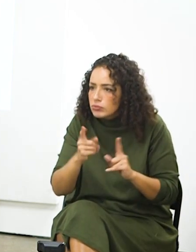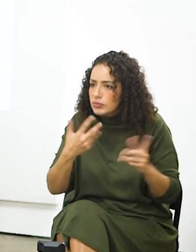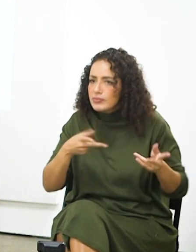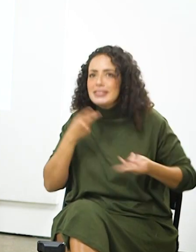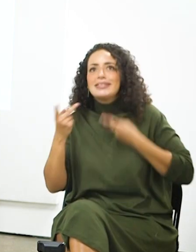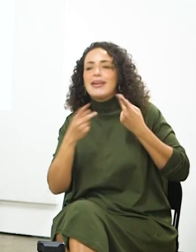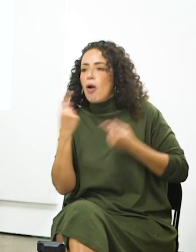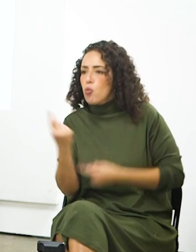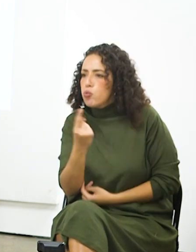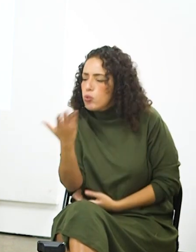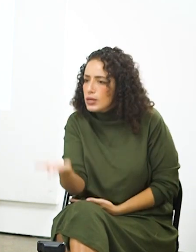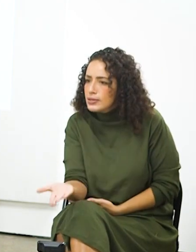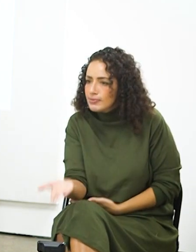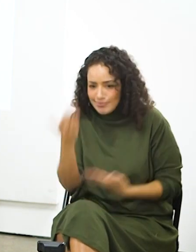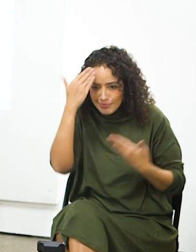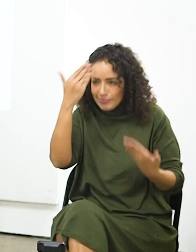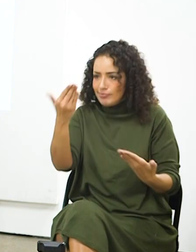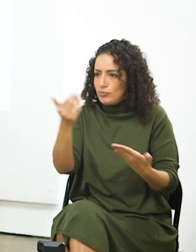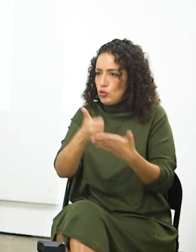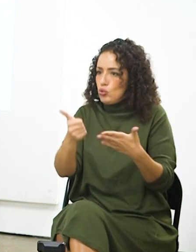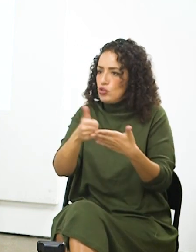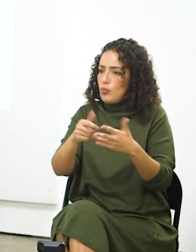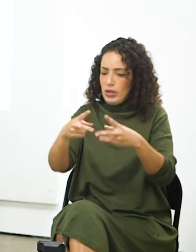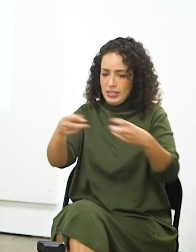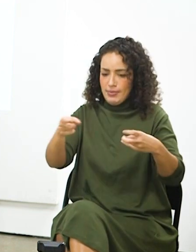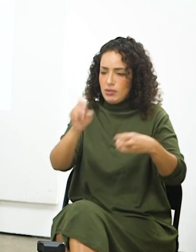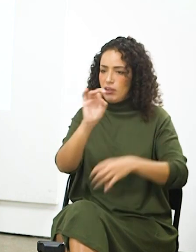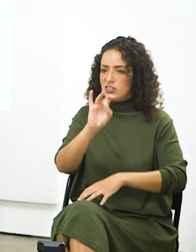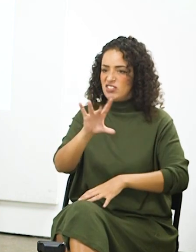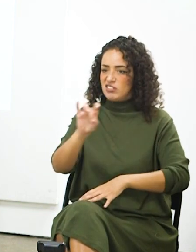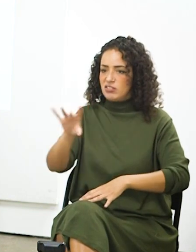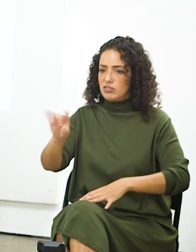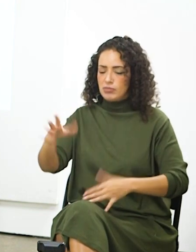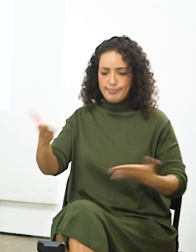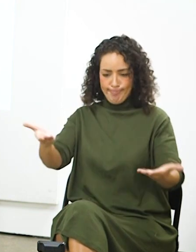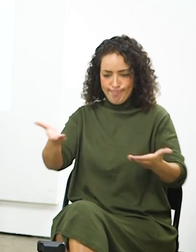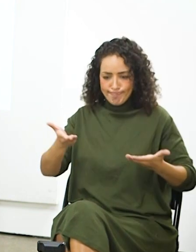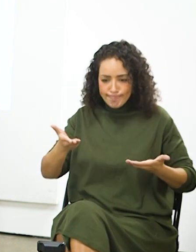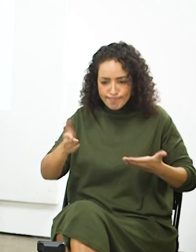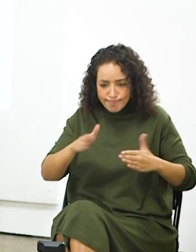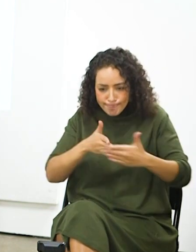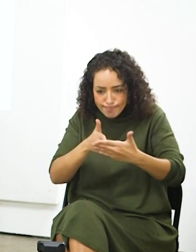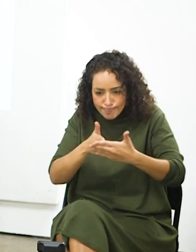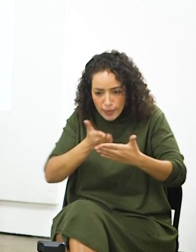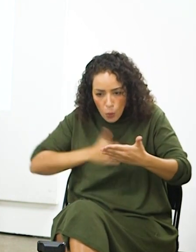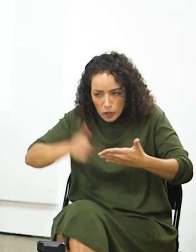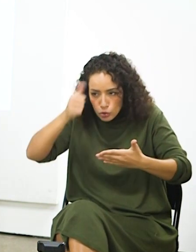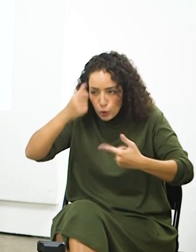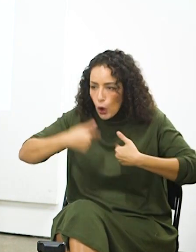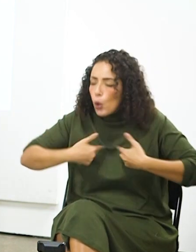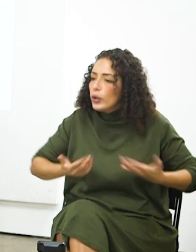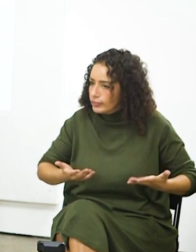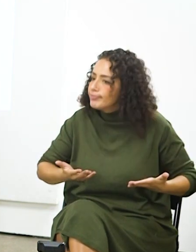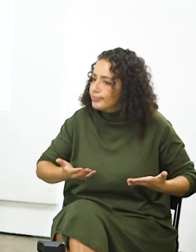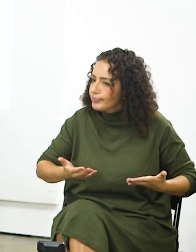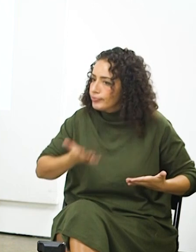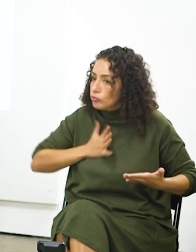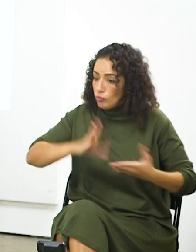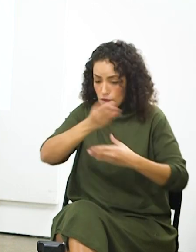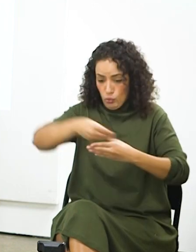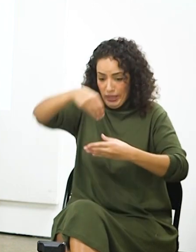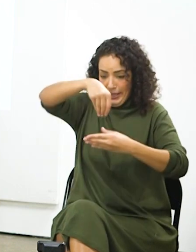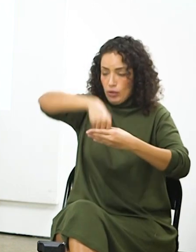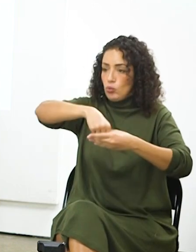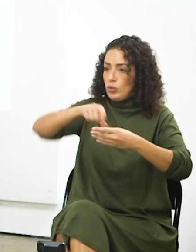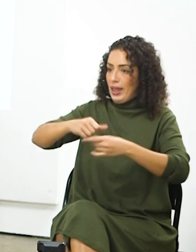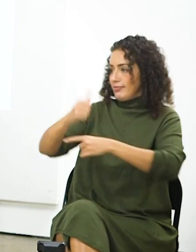in asterisk, so no one really knows what is being played. So I would kind of want to bring out that into the film, into